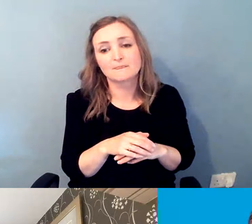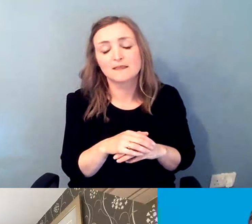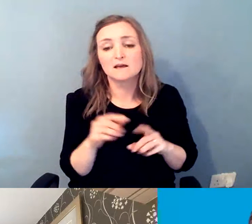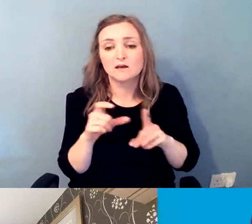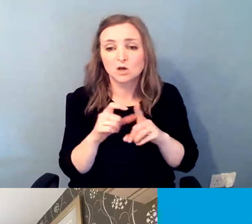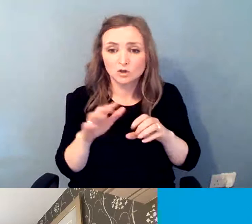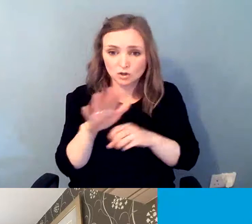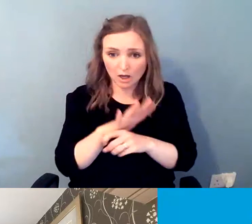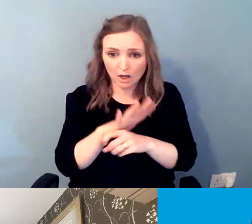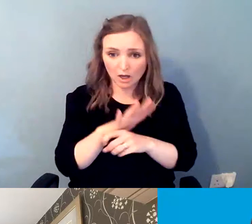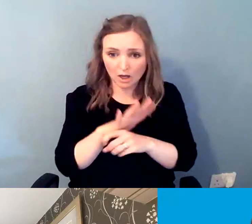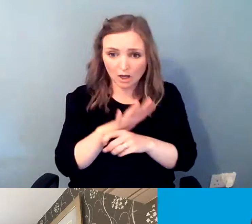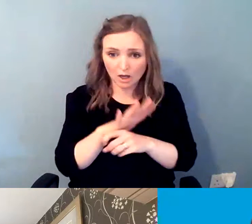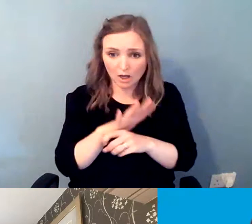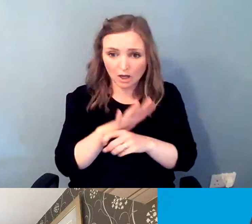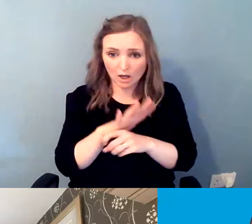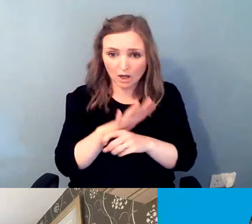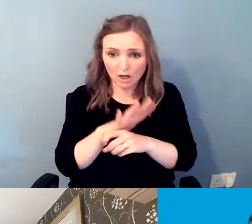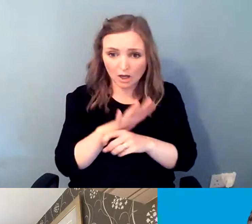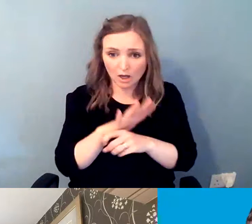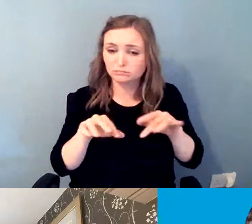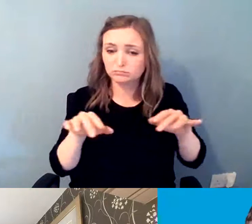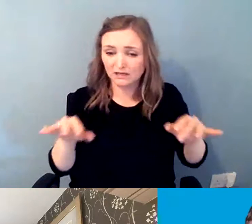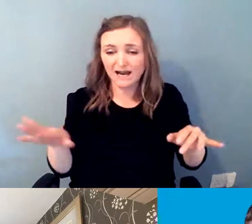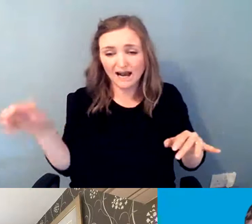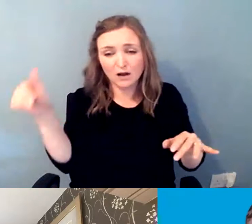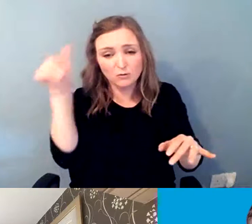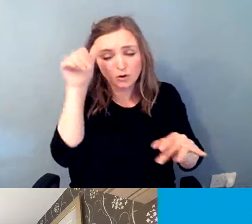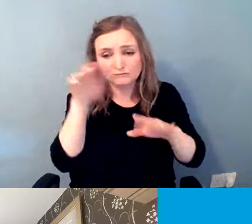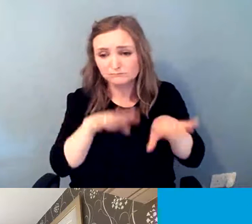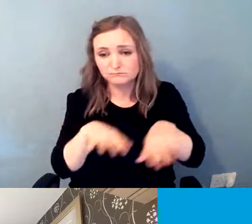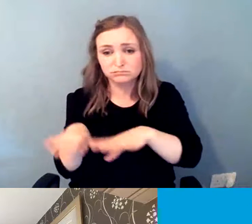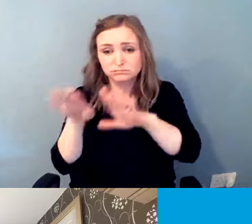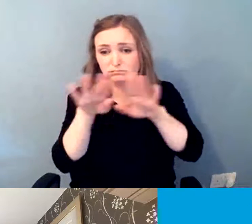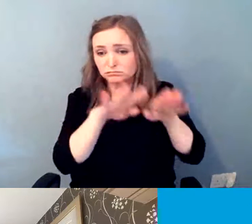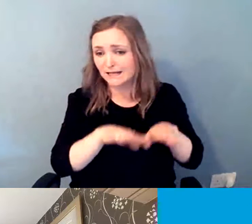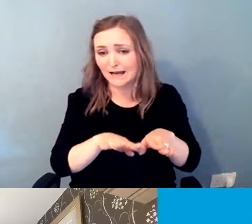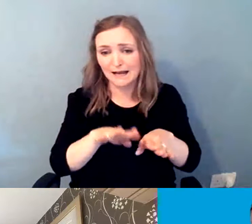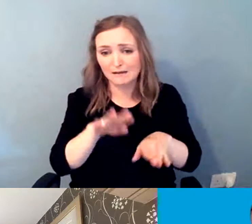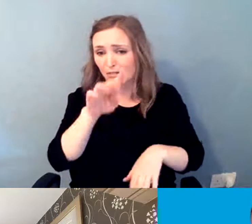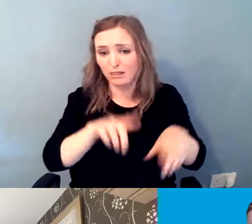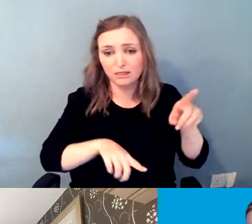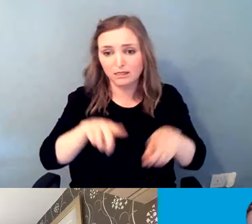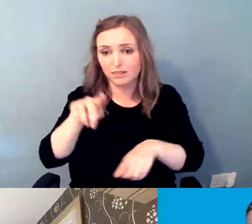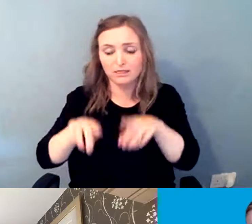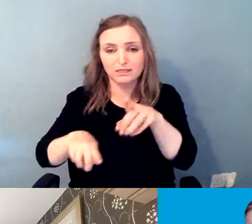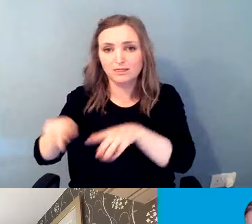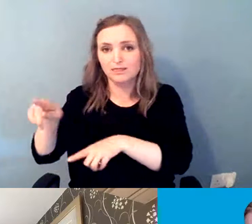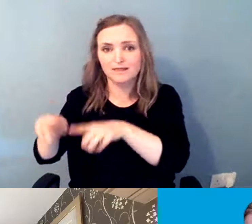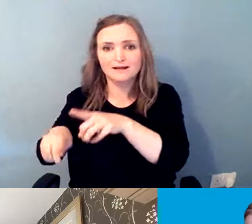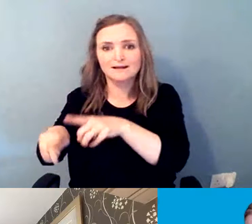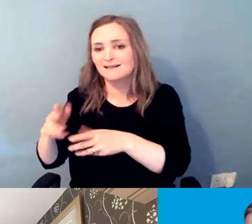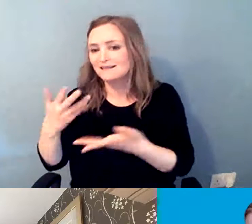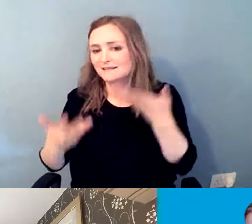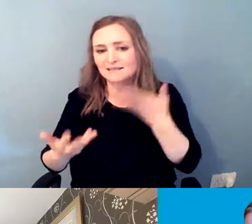amongst GPs, and there may not be all of those roles in different practices. So it's